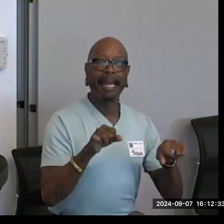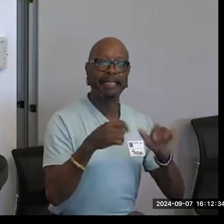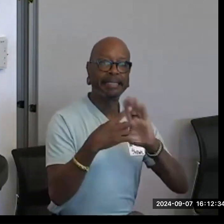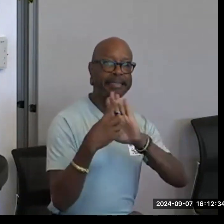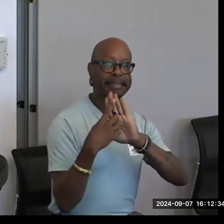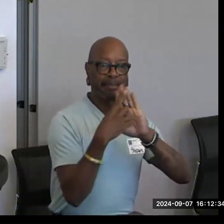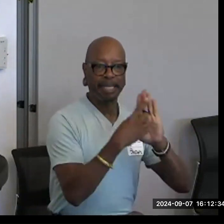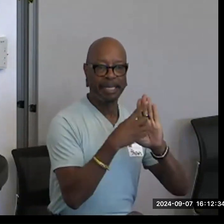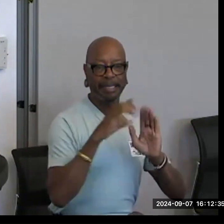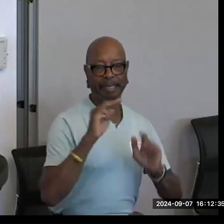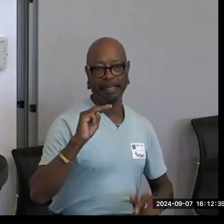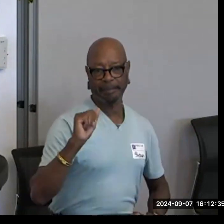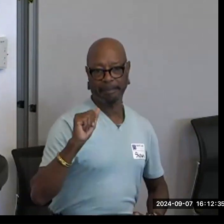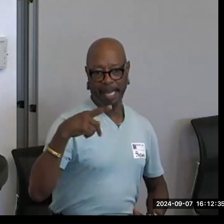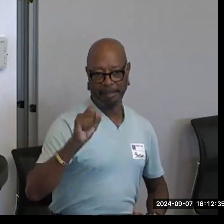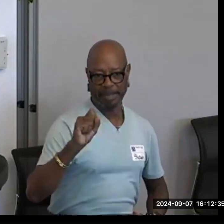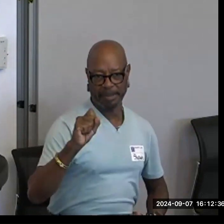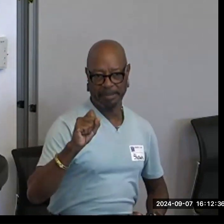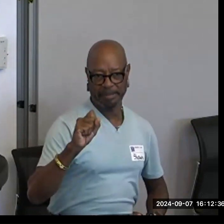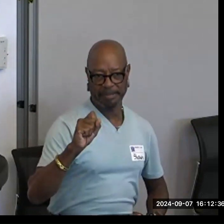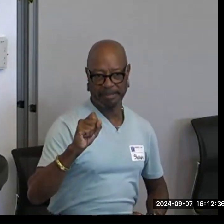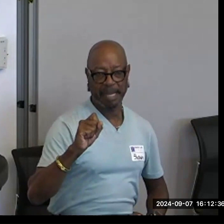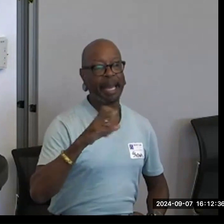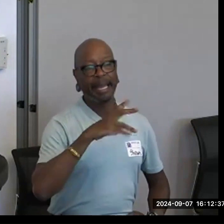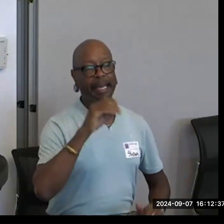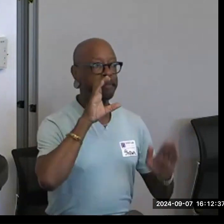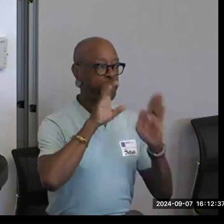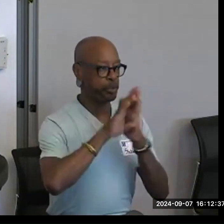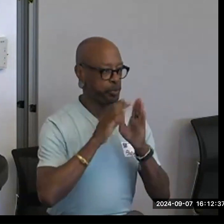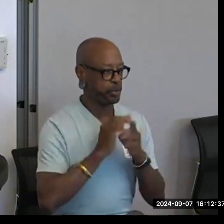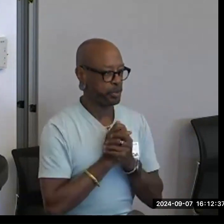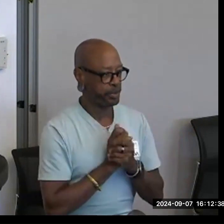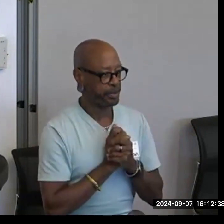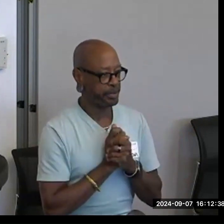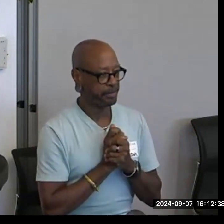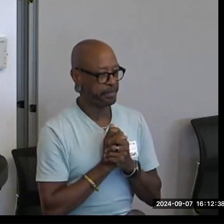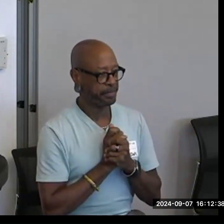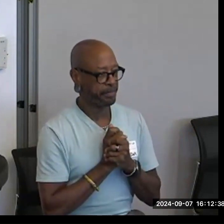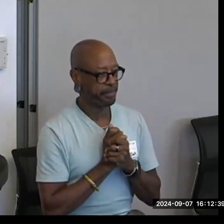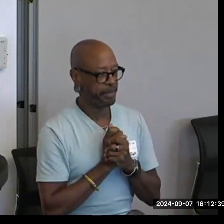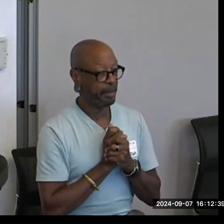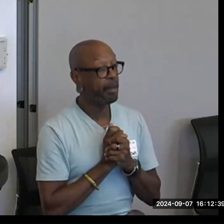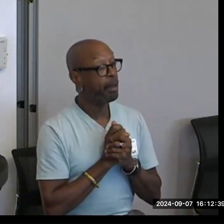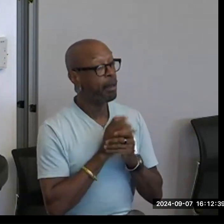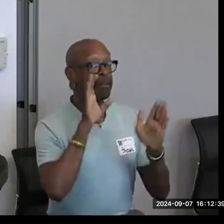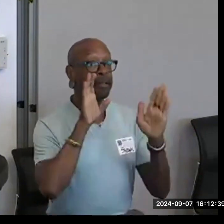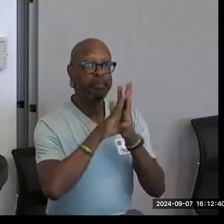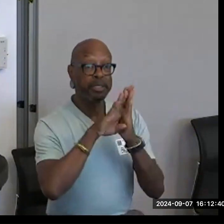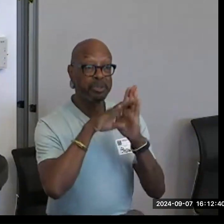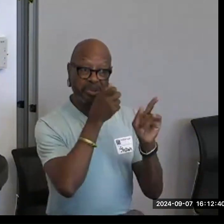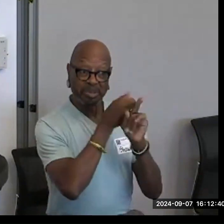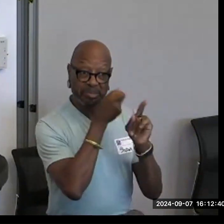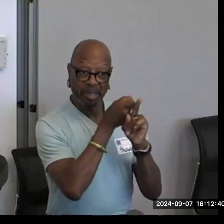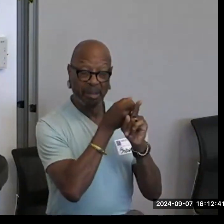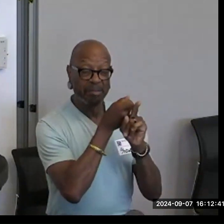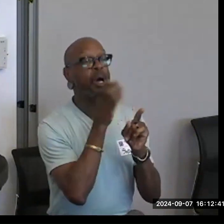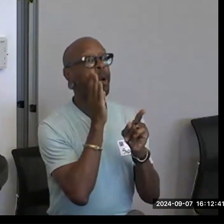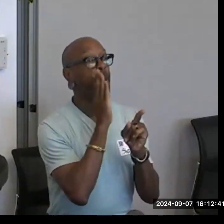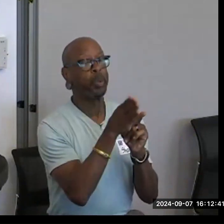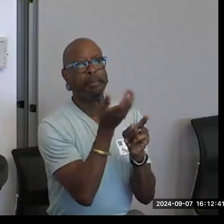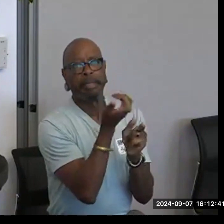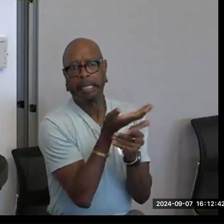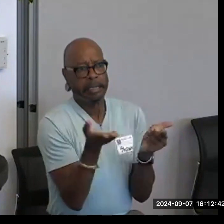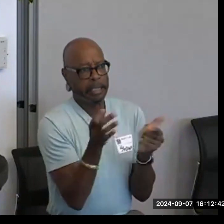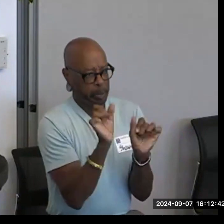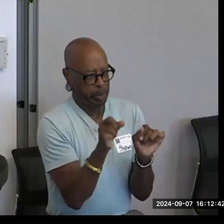display maps and display pictures. And the pictures would be